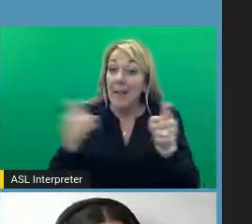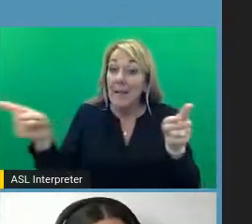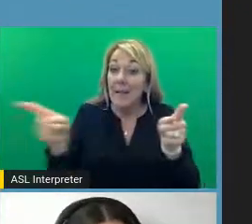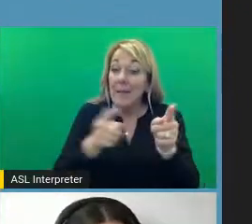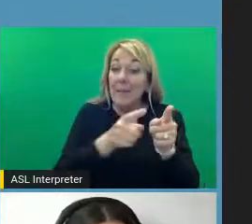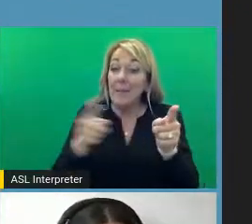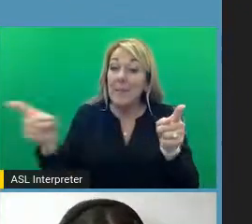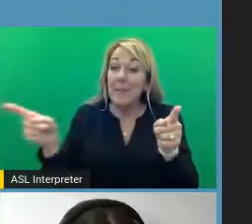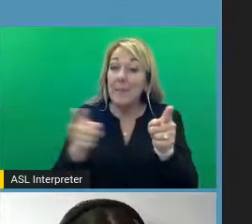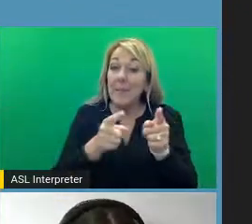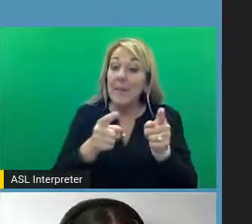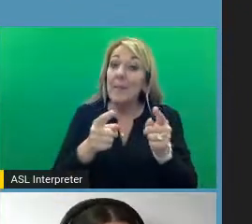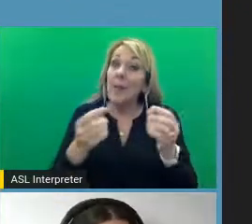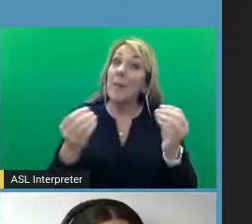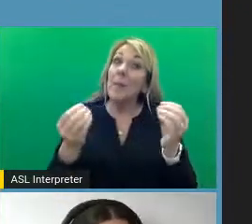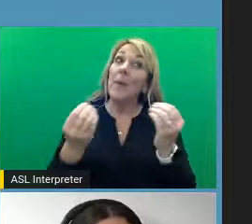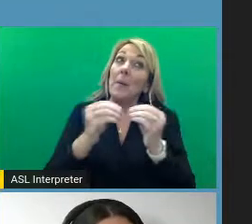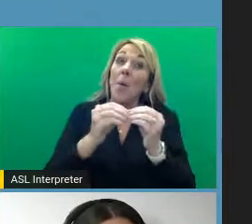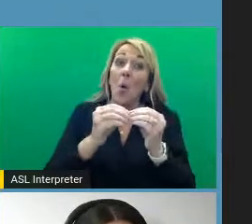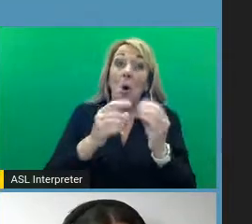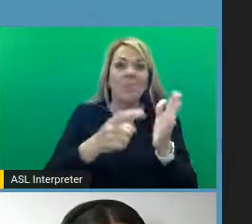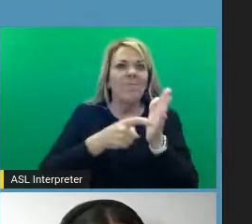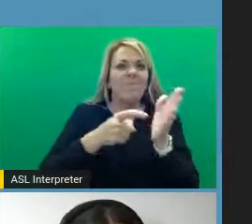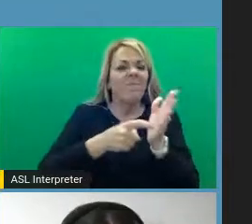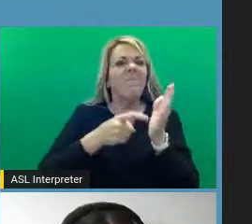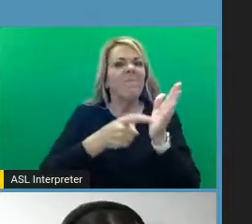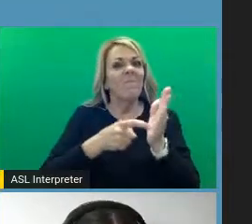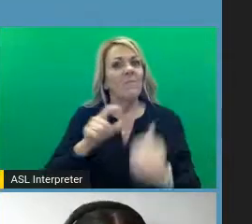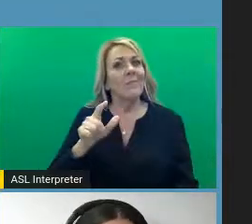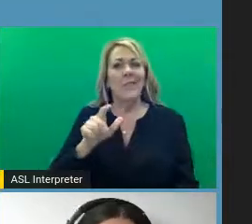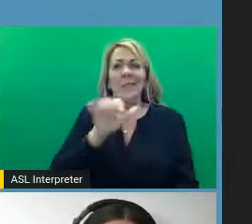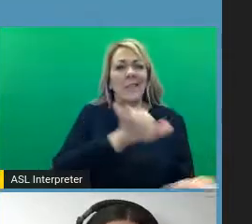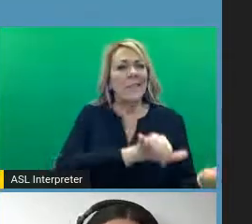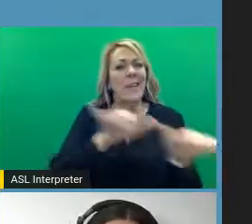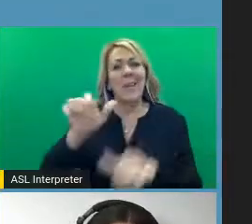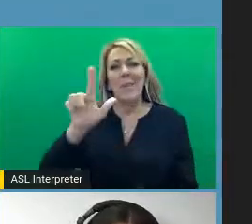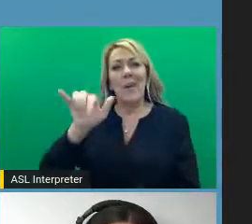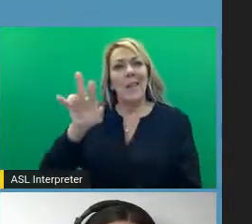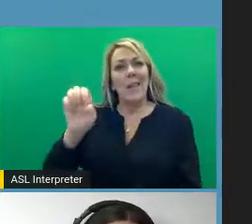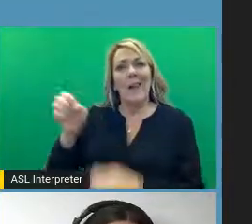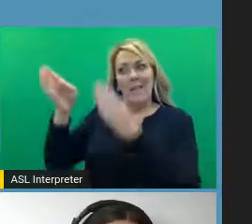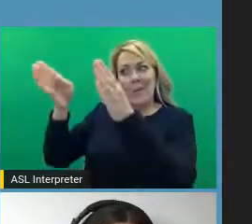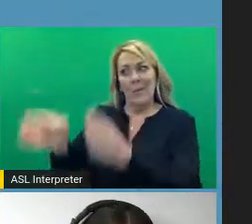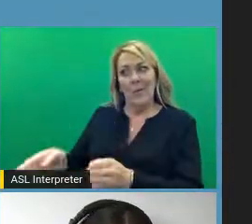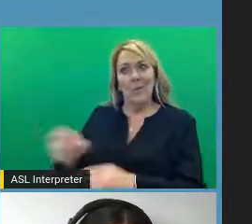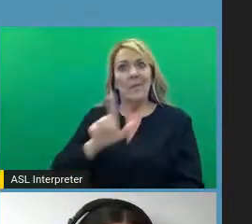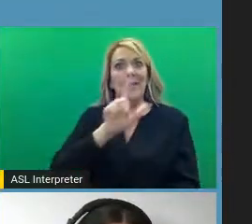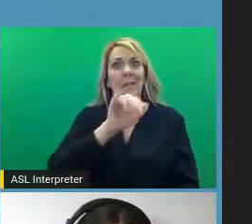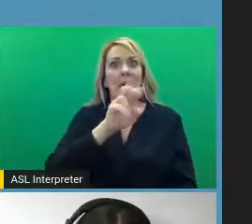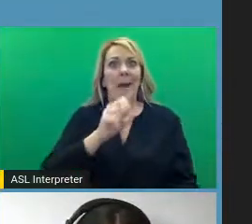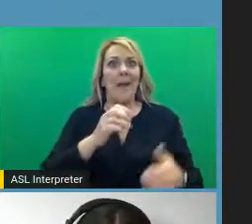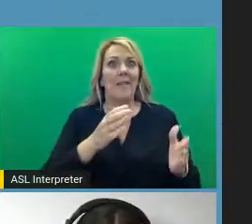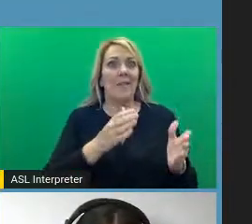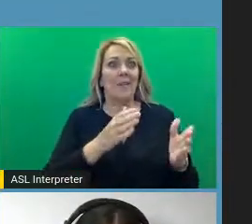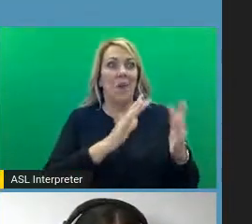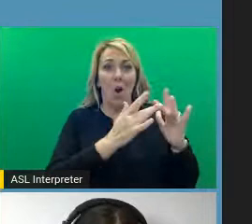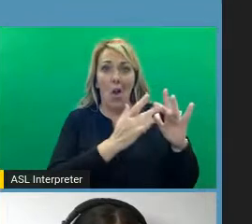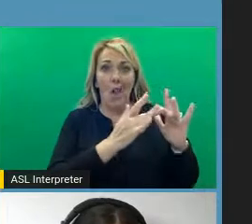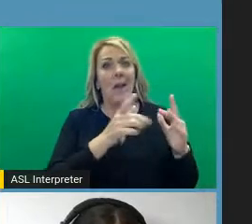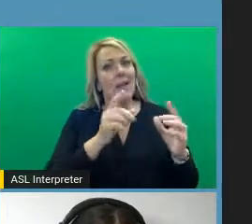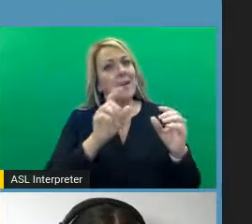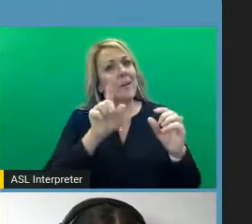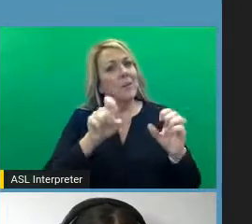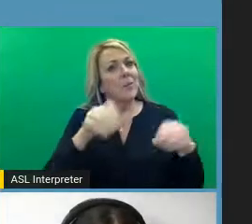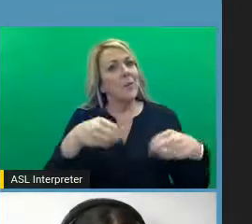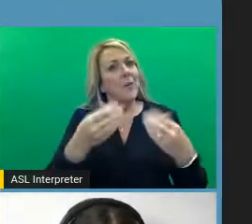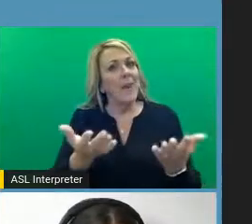bit more demanding. And so just like a live event in person, live events online also need to